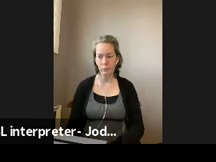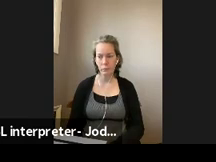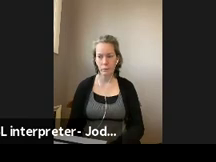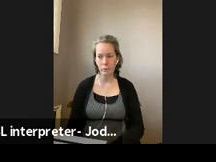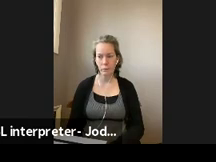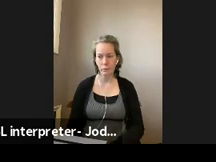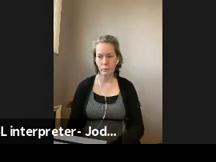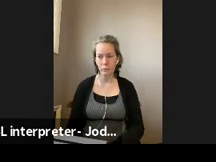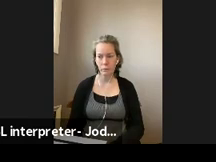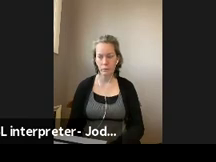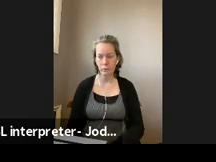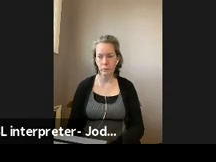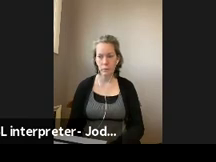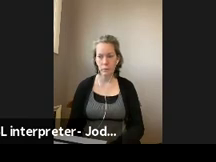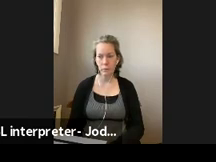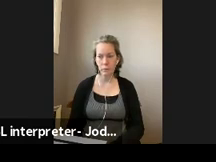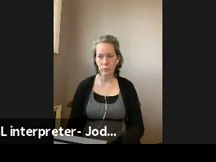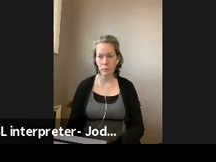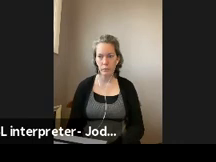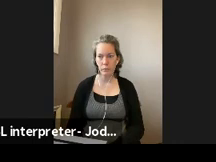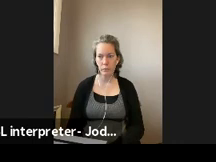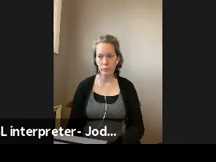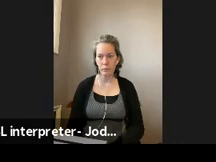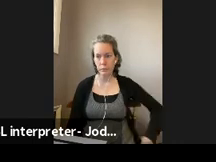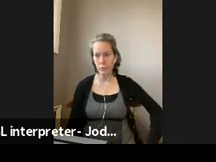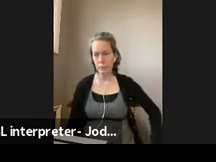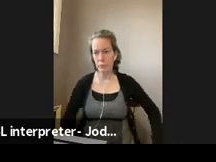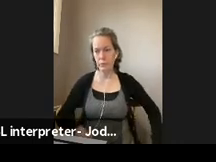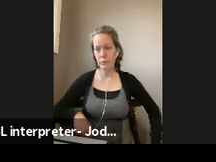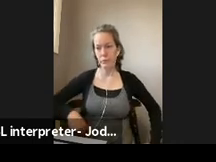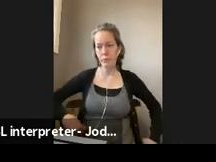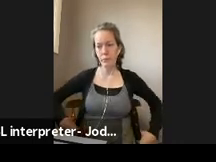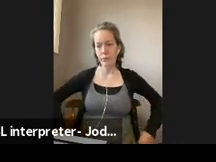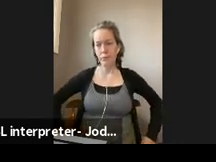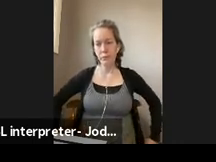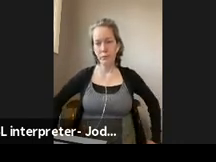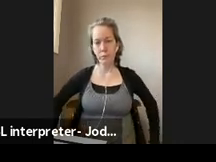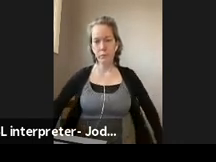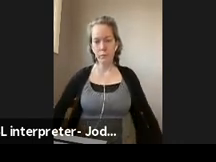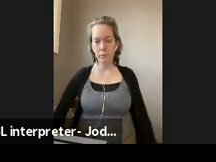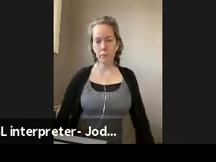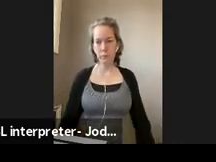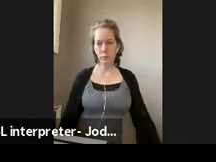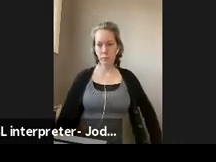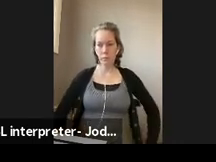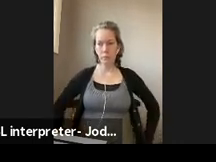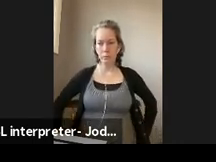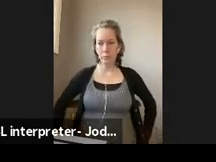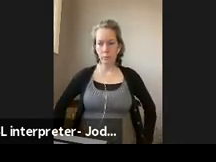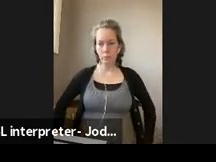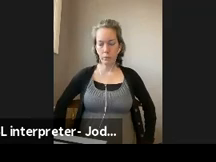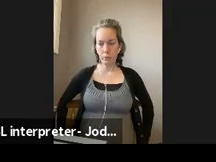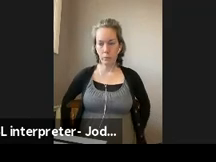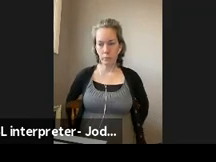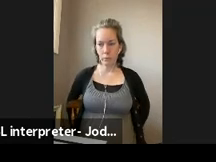unconscious. You should just put the tea down, make sure the unconscious person is safe, and this is the important part again, don't make